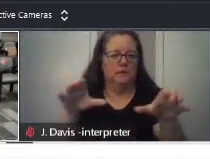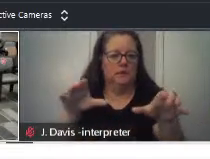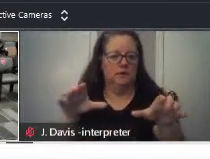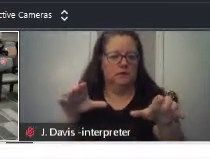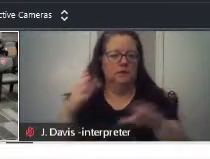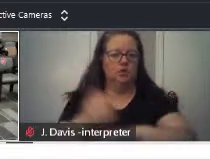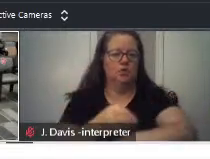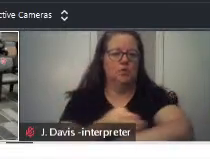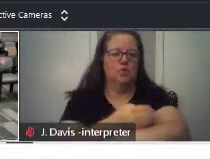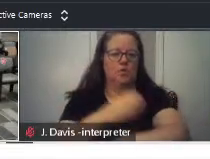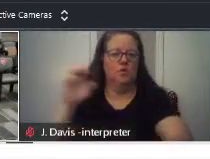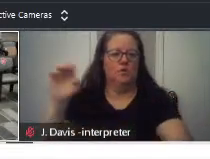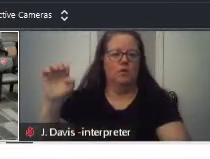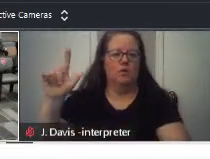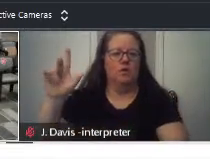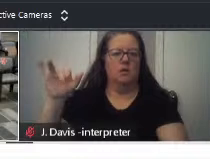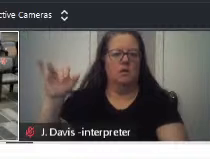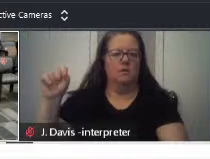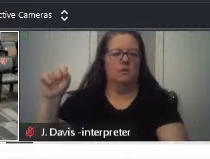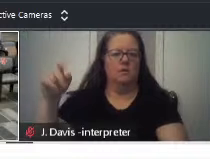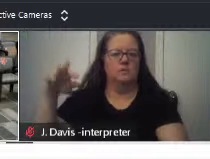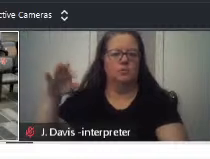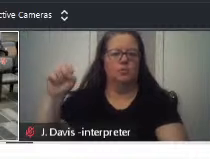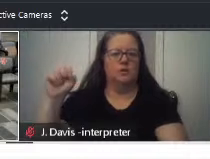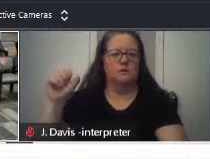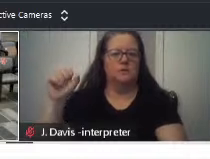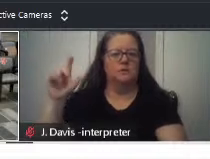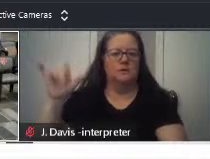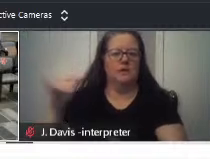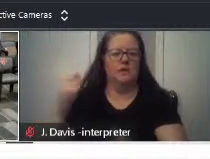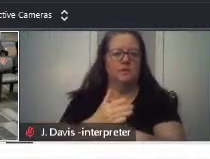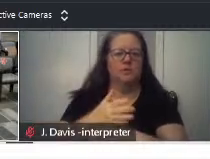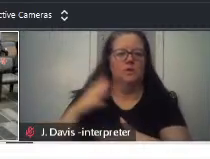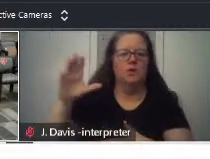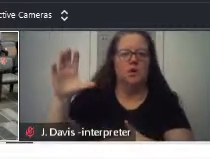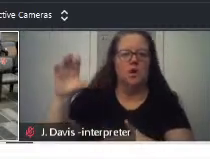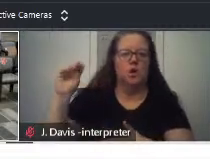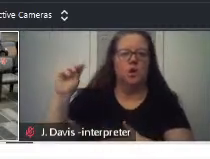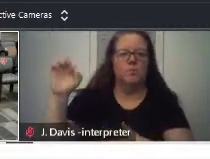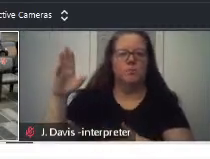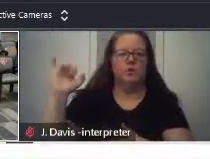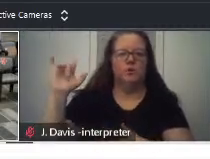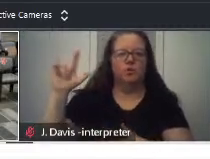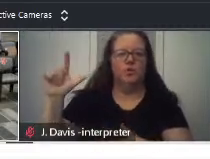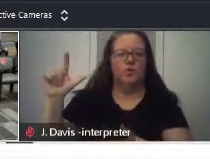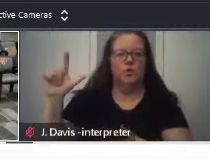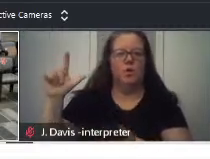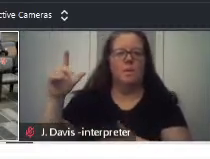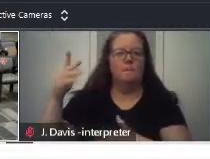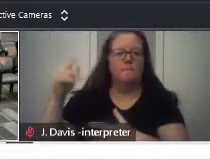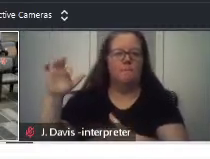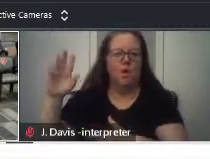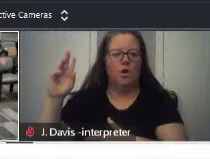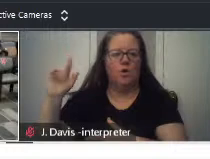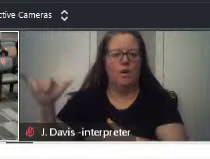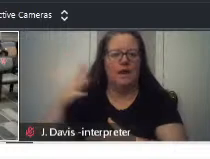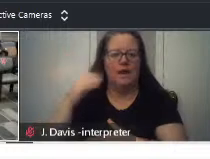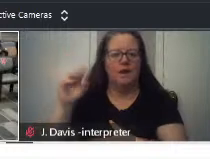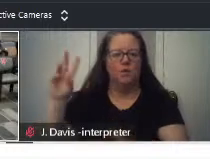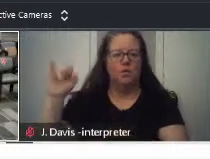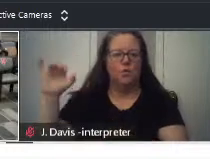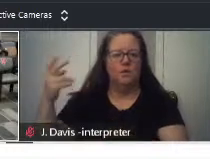improvement along Elvis Presley Boulevard between Commercial Parkway and Winchester. Okay, I'm just gonna look to the